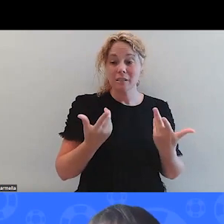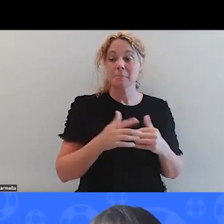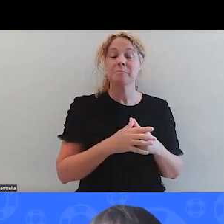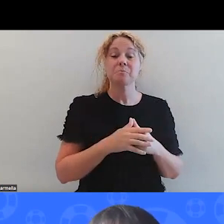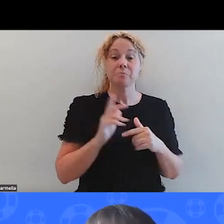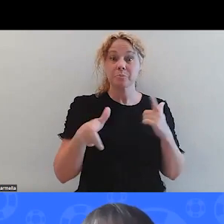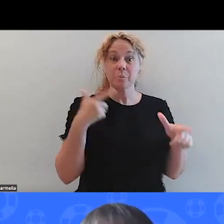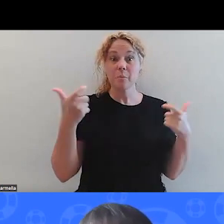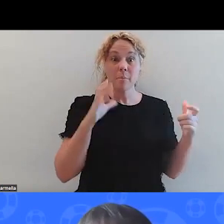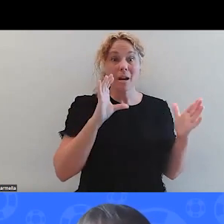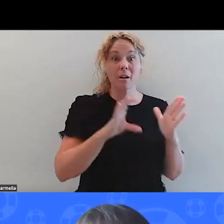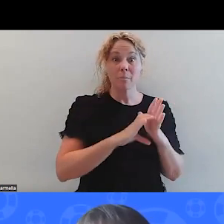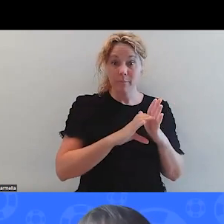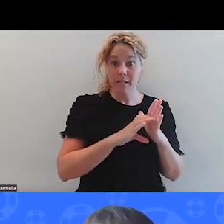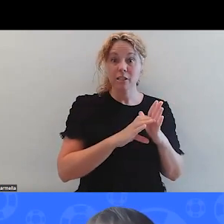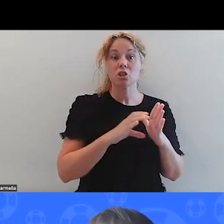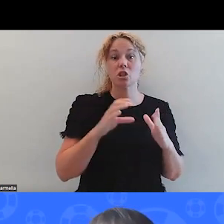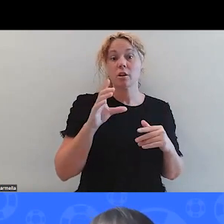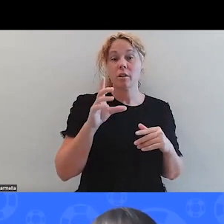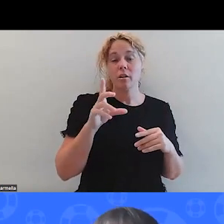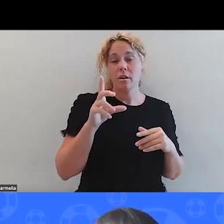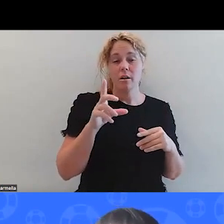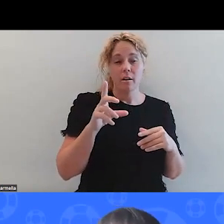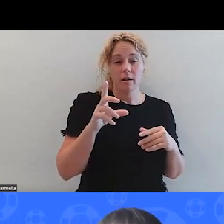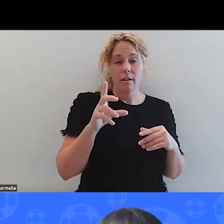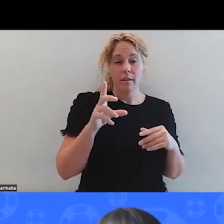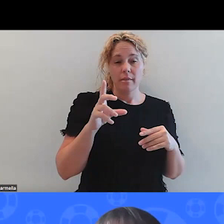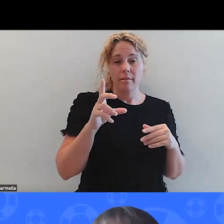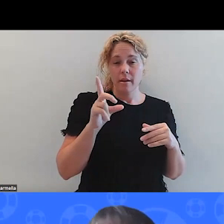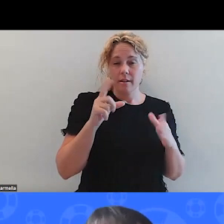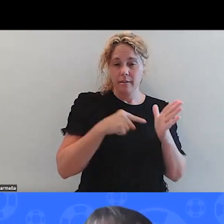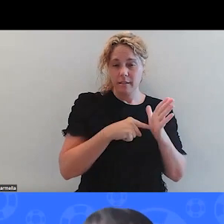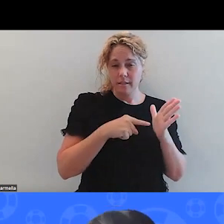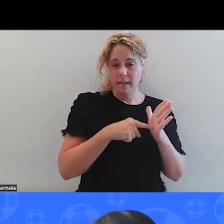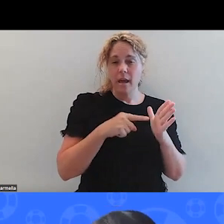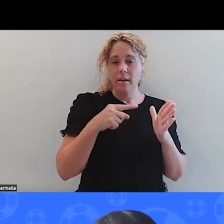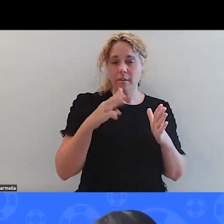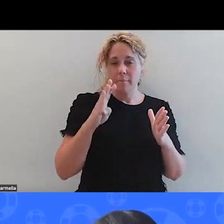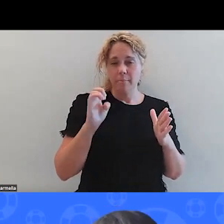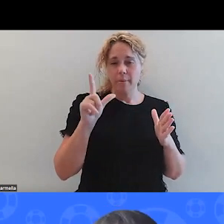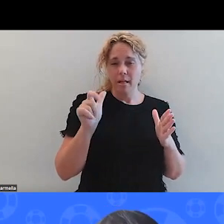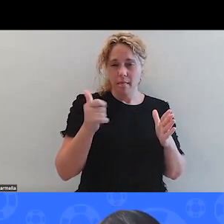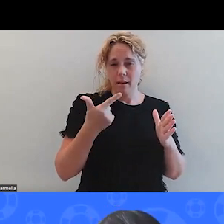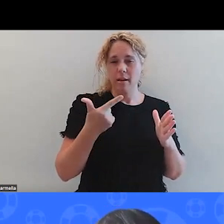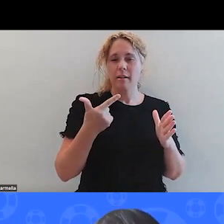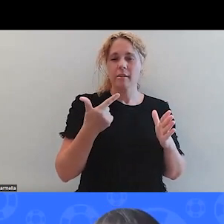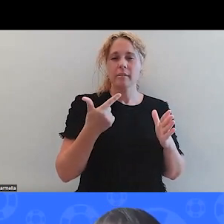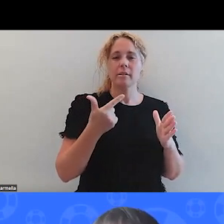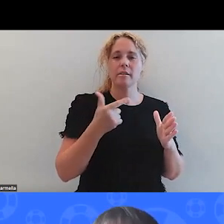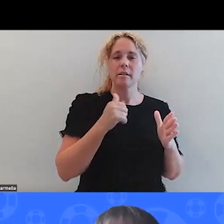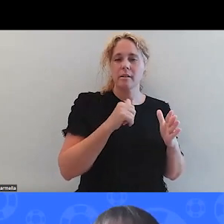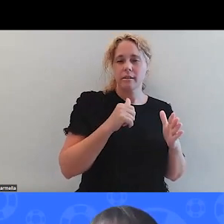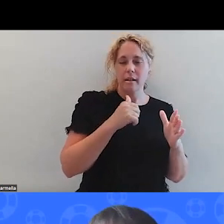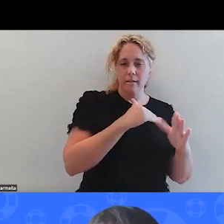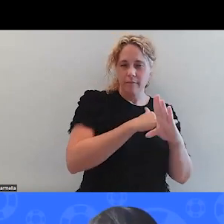bigger picture, the debt ceiling bill sequestration threat is sort of looming a 1% defense and non-defense cut